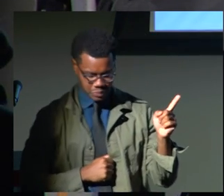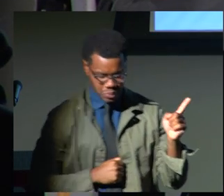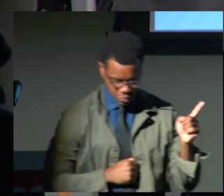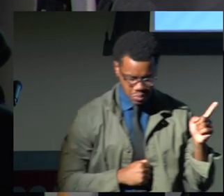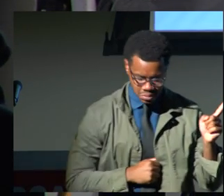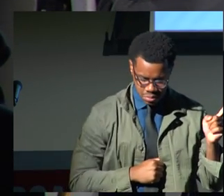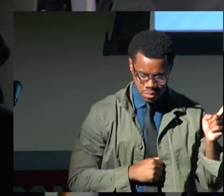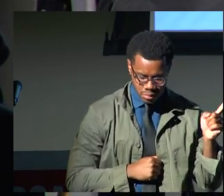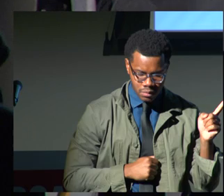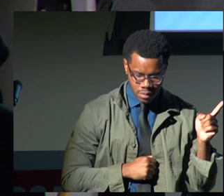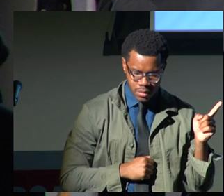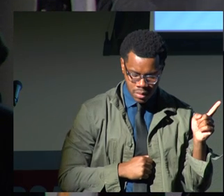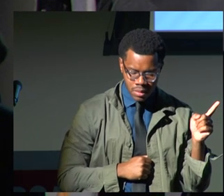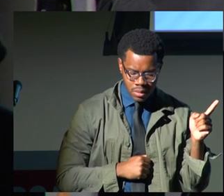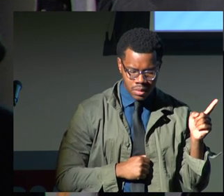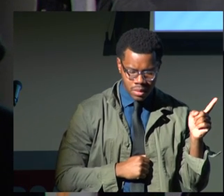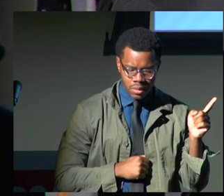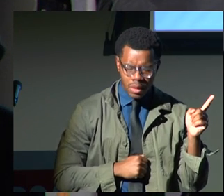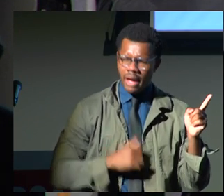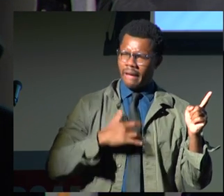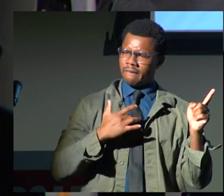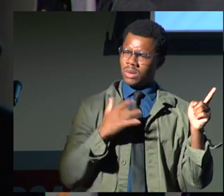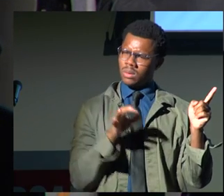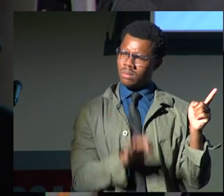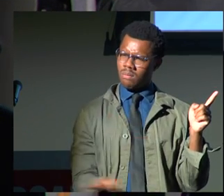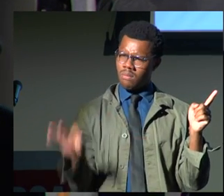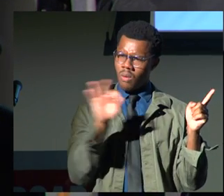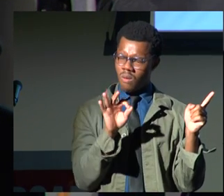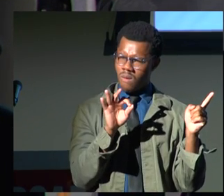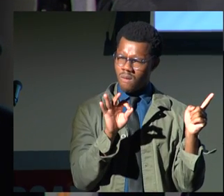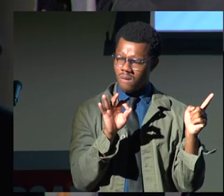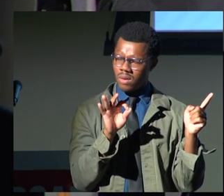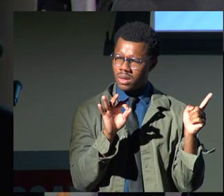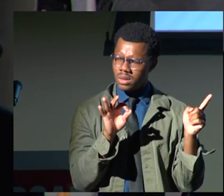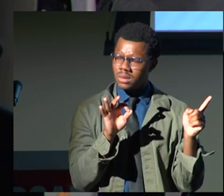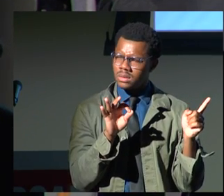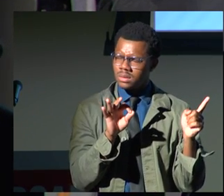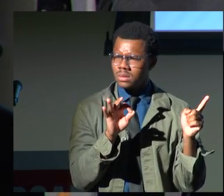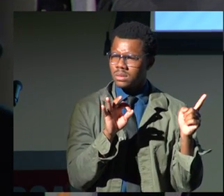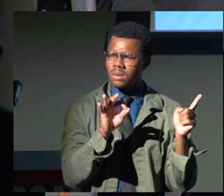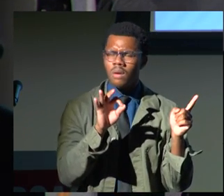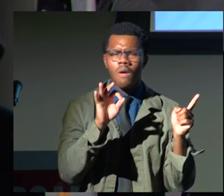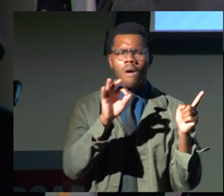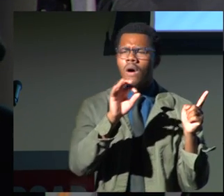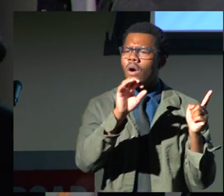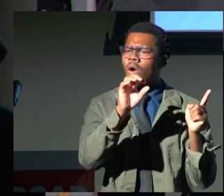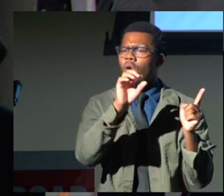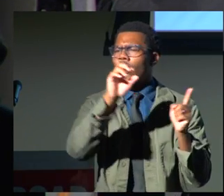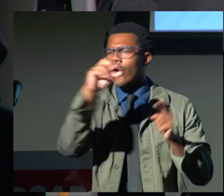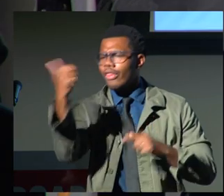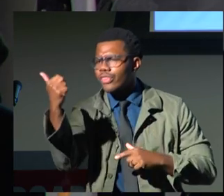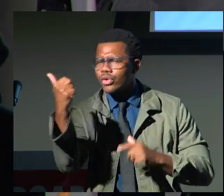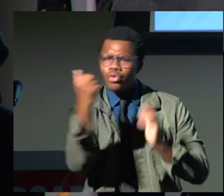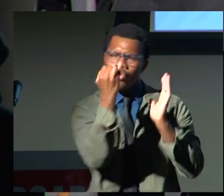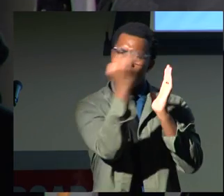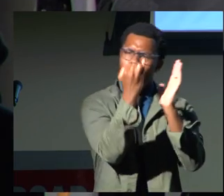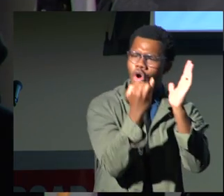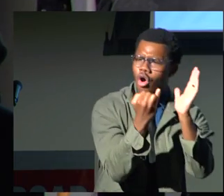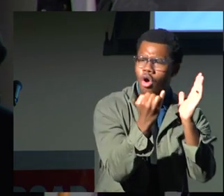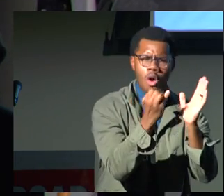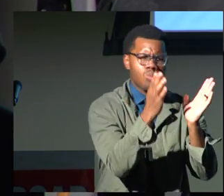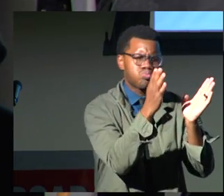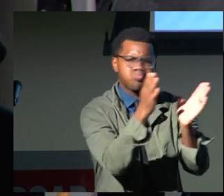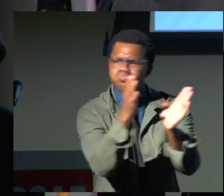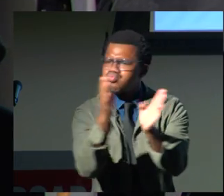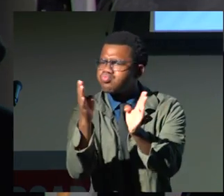I think that it's important to understand that you ought to allow yourself to be influenced by other traditions of art making, for right. sure. You